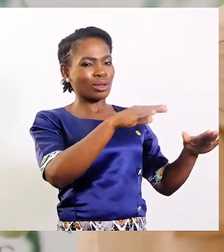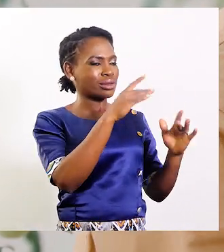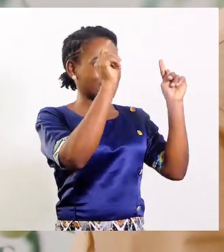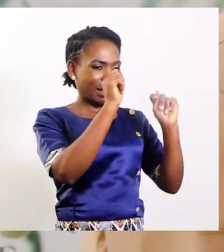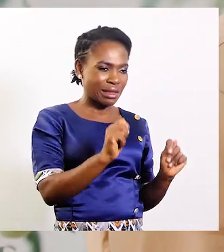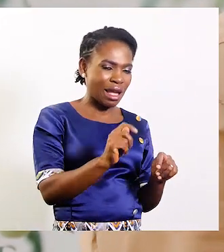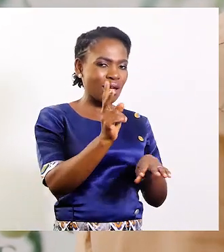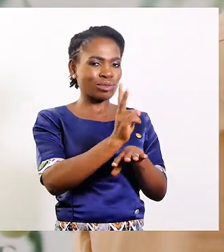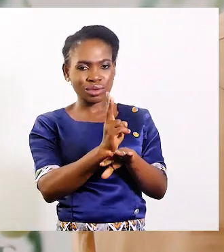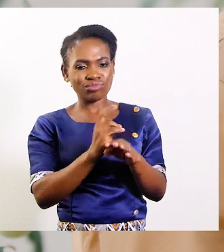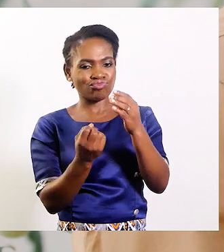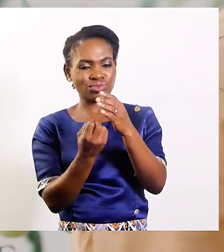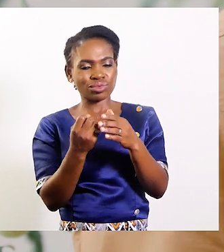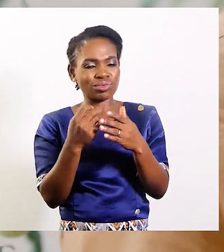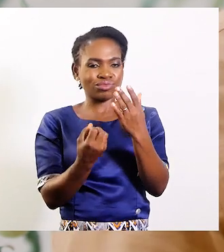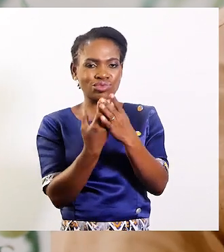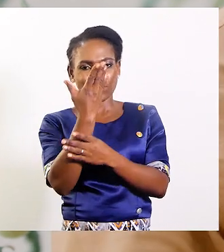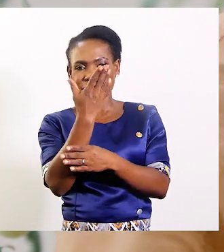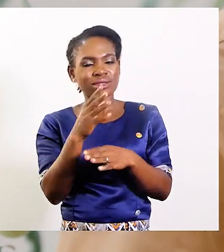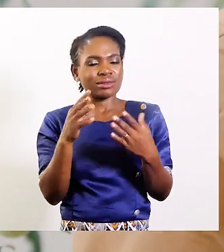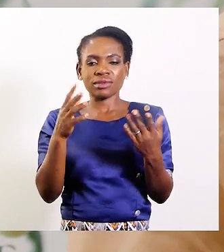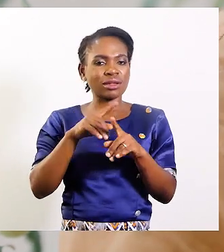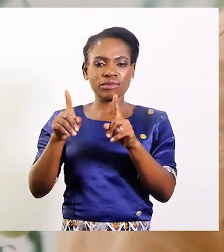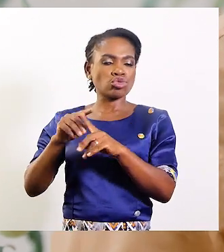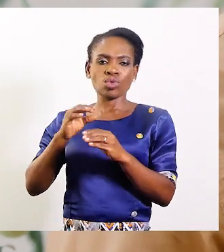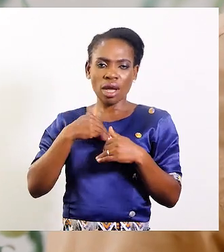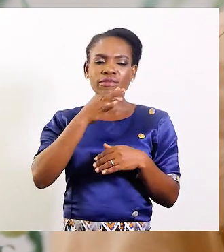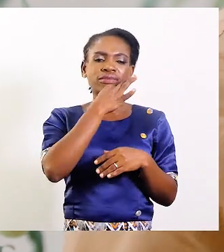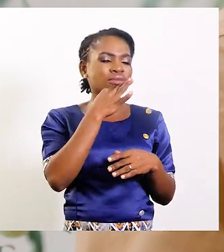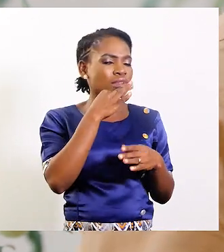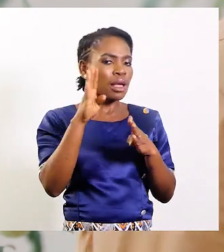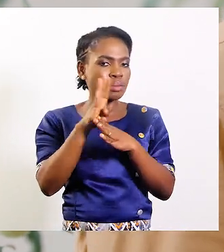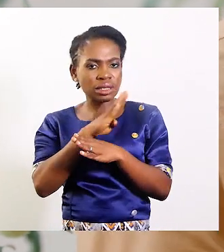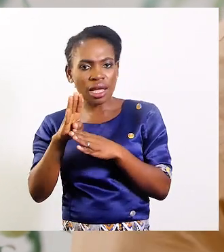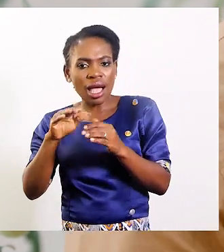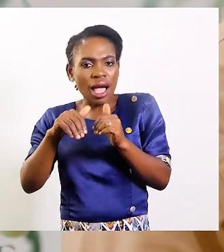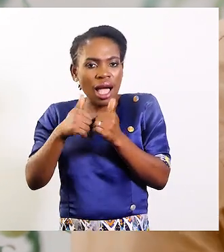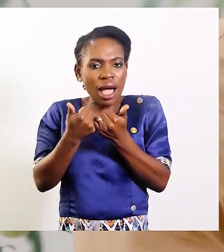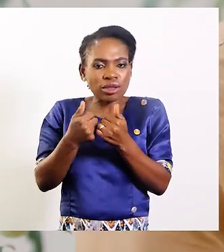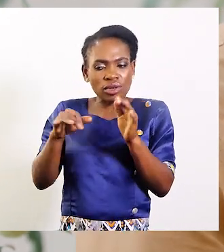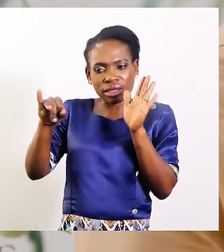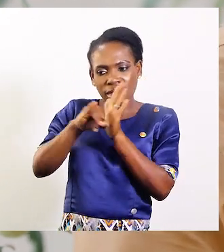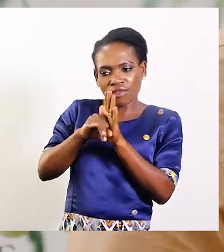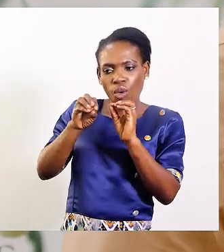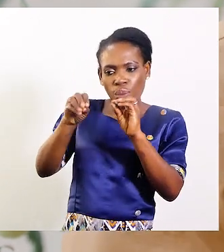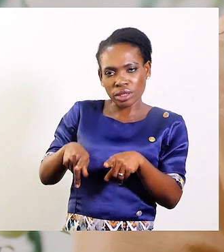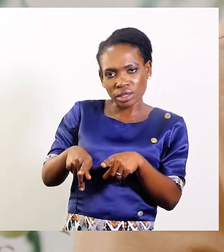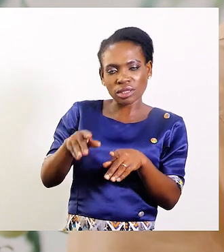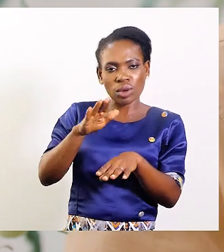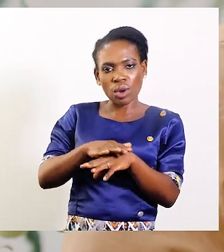the vegetables and all that. We do other courses such as farming as a business, how to also even identify opportunities along